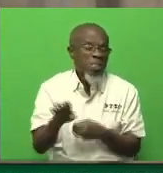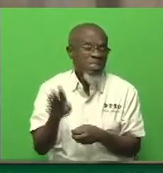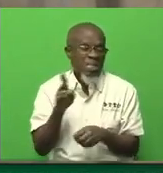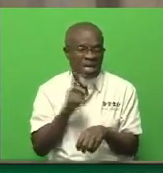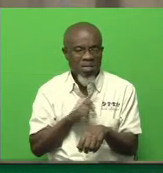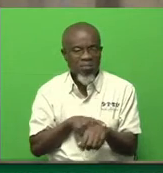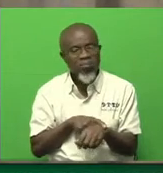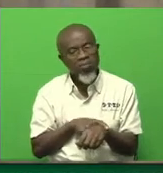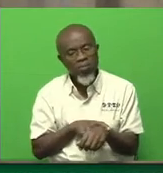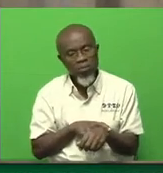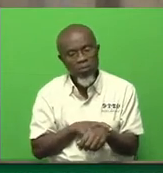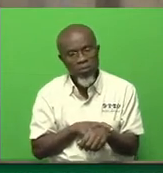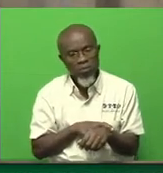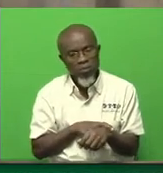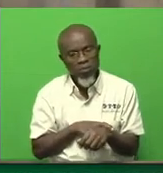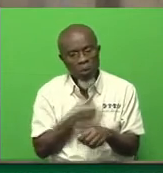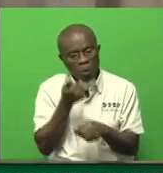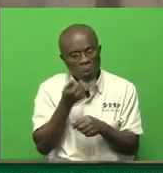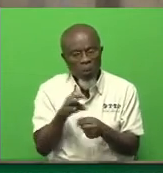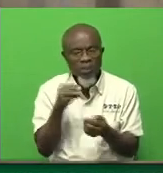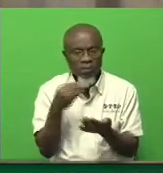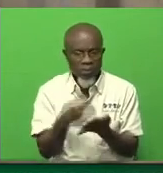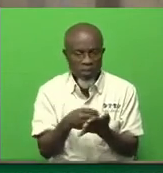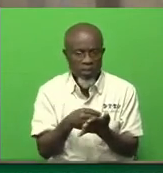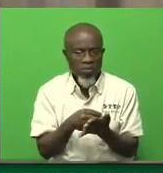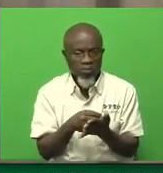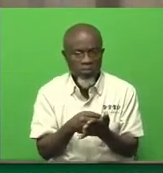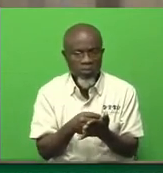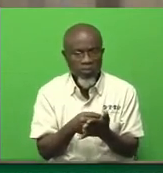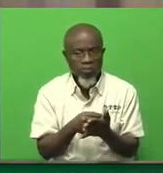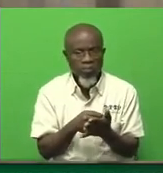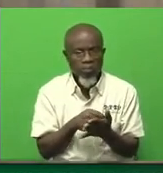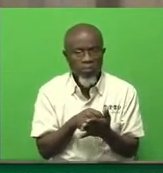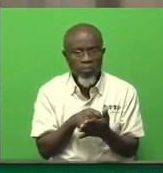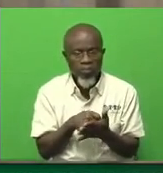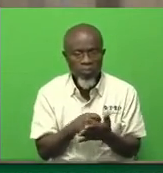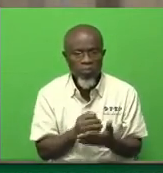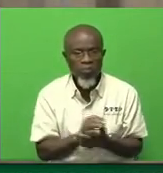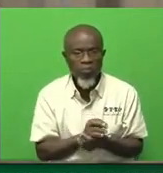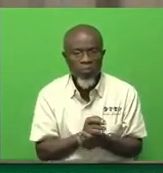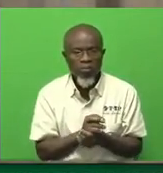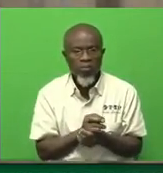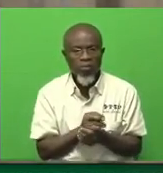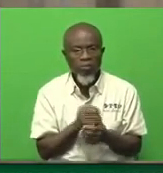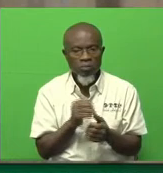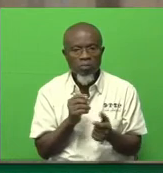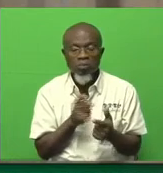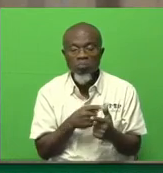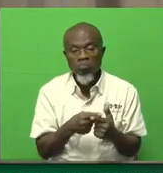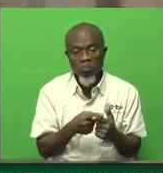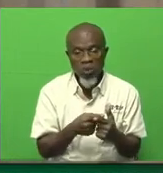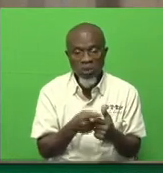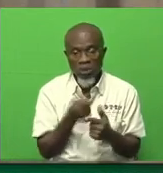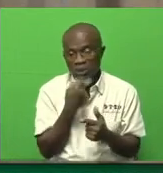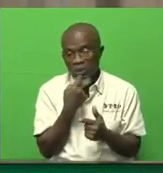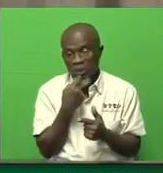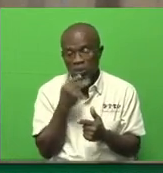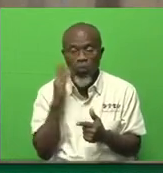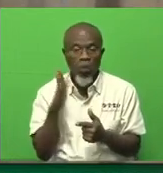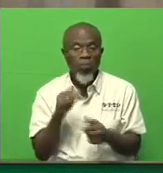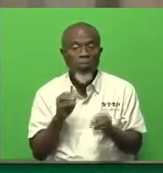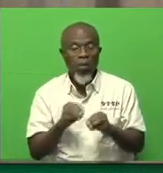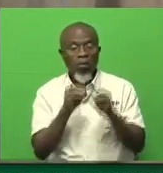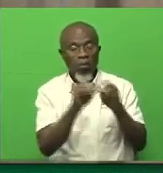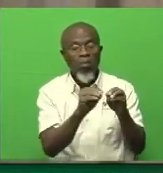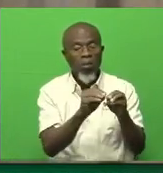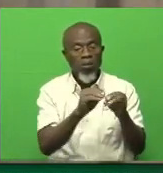telling us that they are going to put laptops in schools because I can only assume that that Minister did not know the difference between a